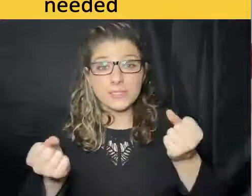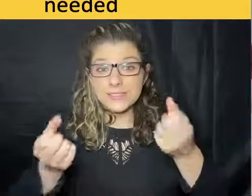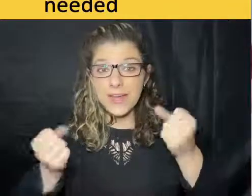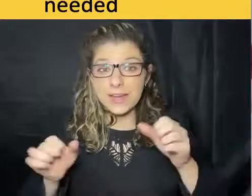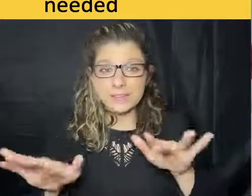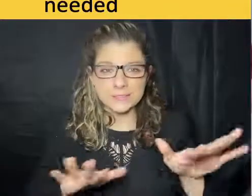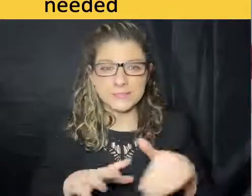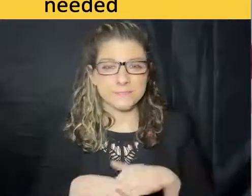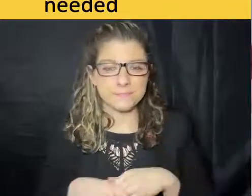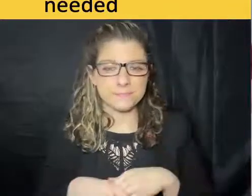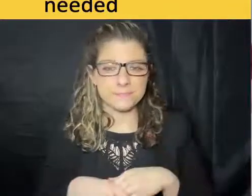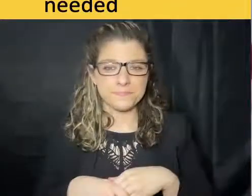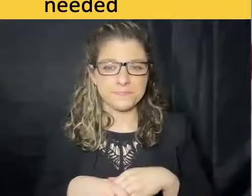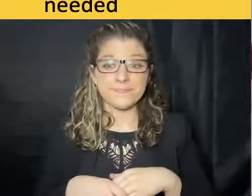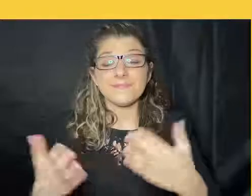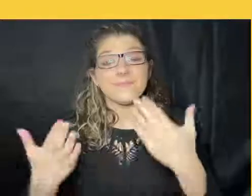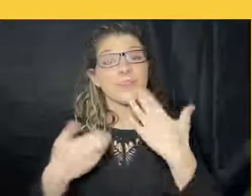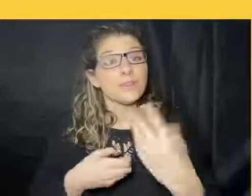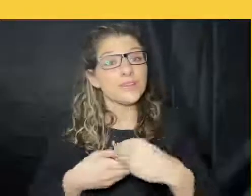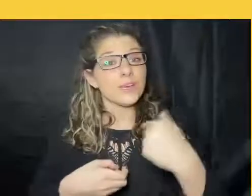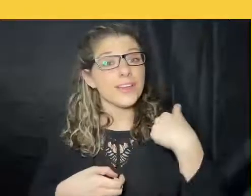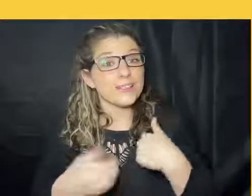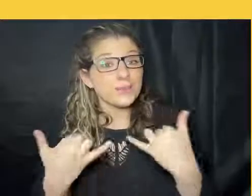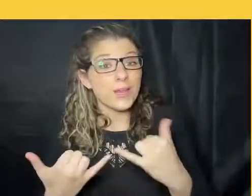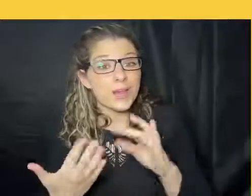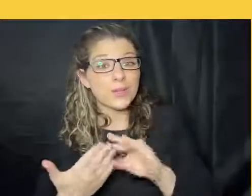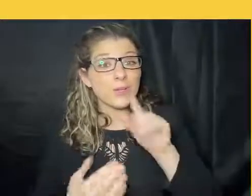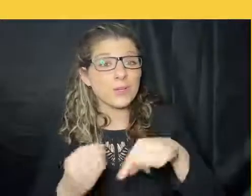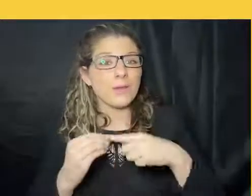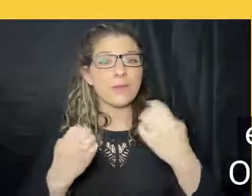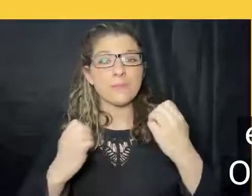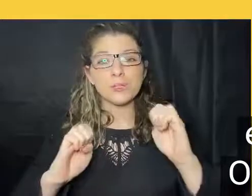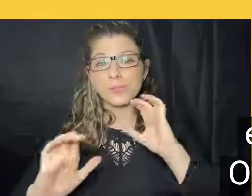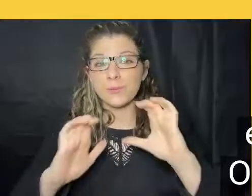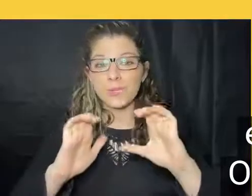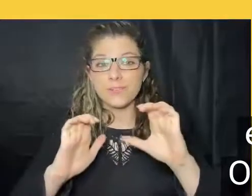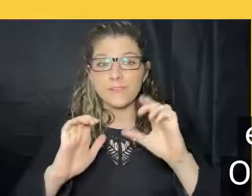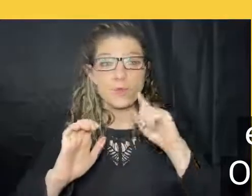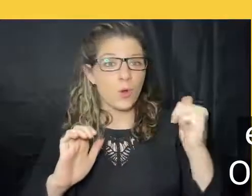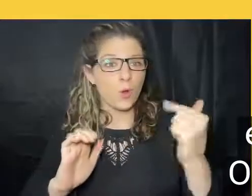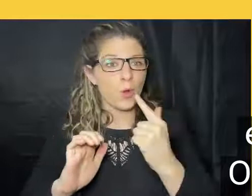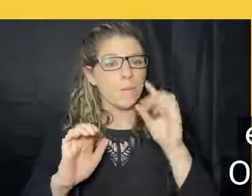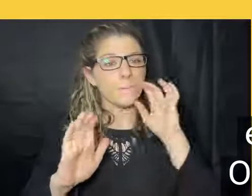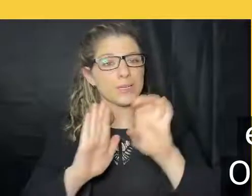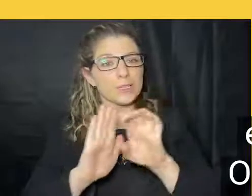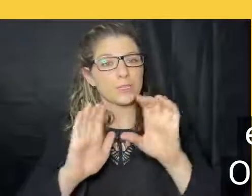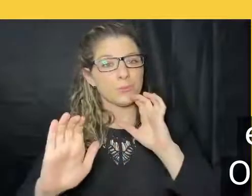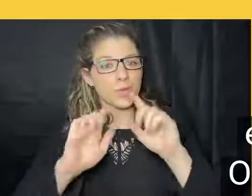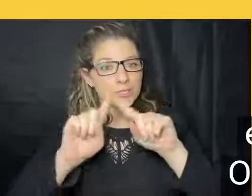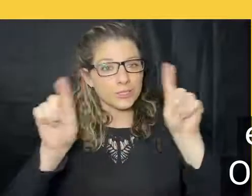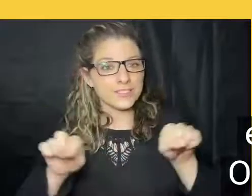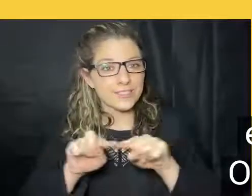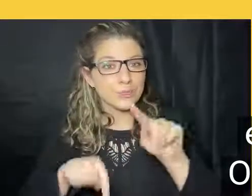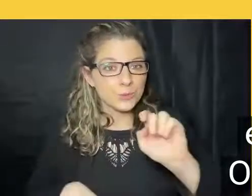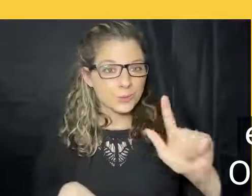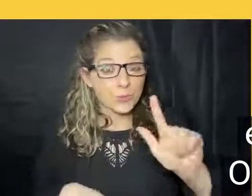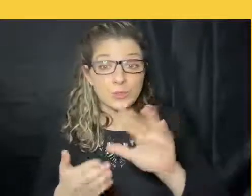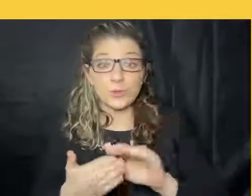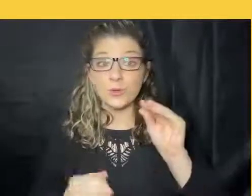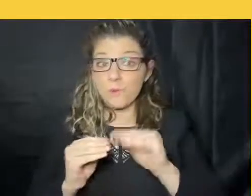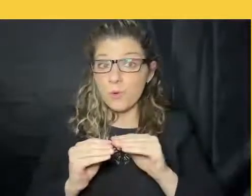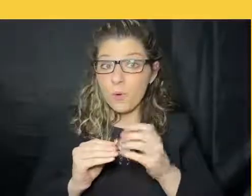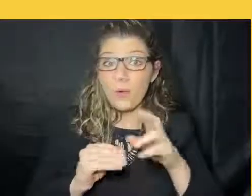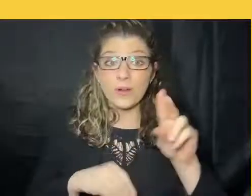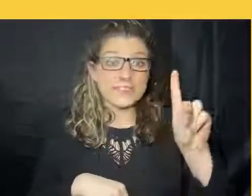or signs. Thank you for joining us to learn about the Emergency Communication for All Picture Communication tool.